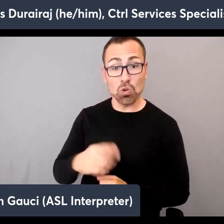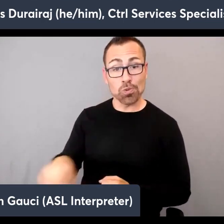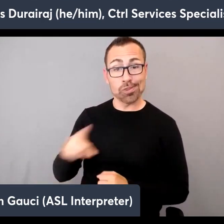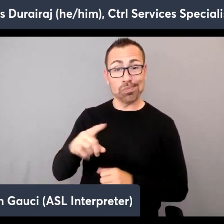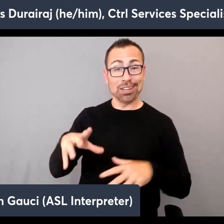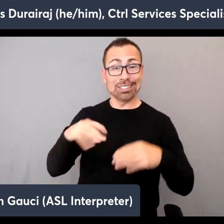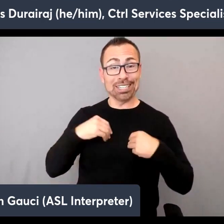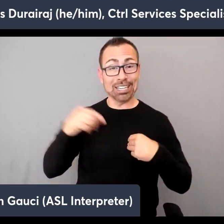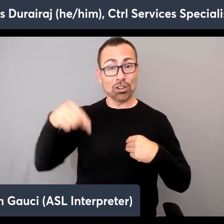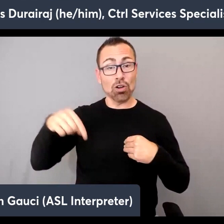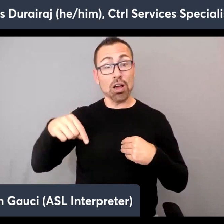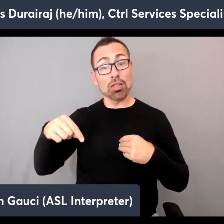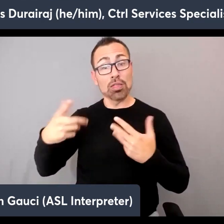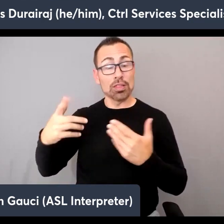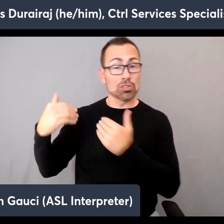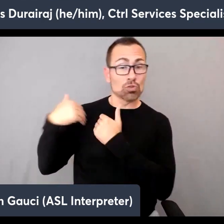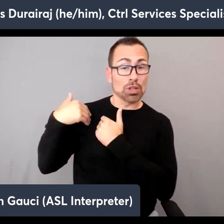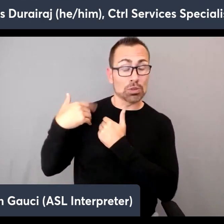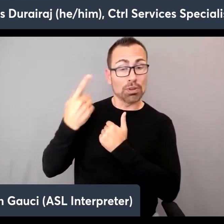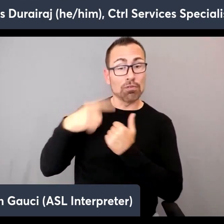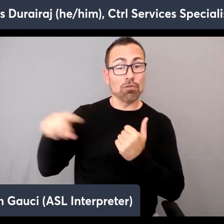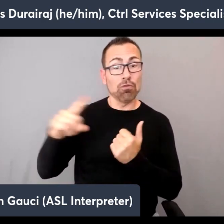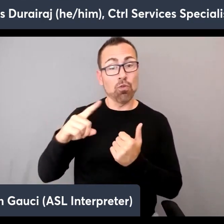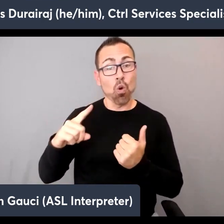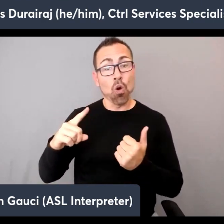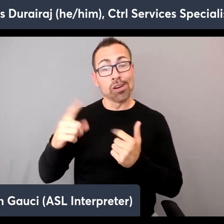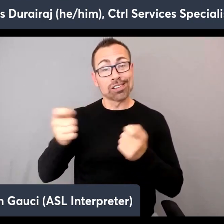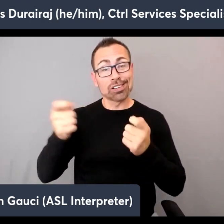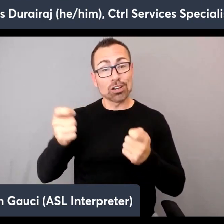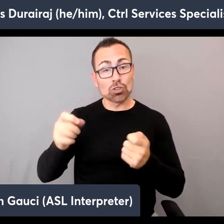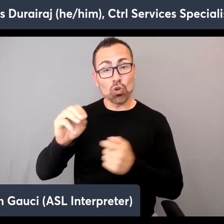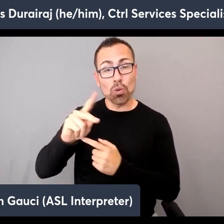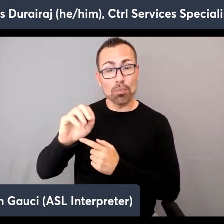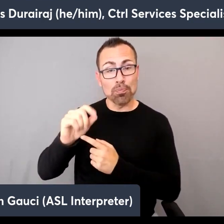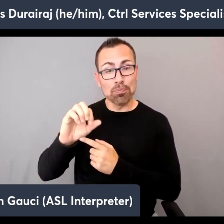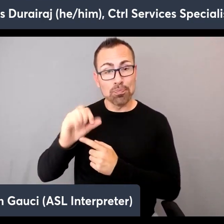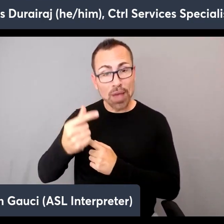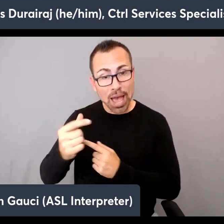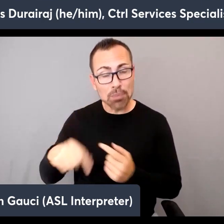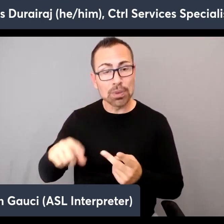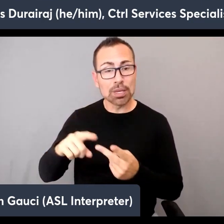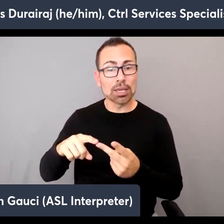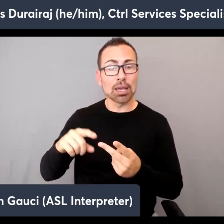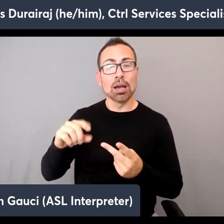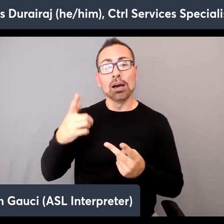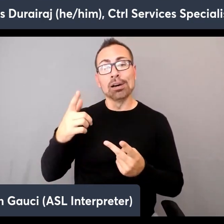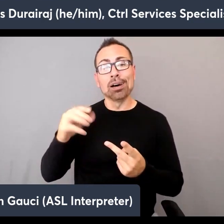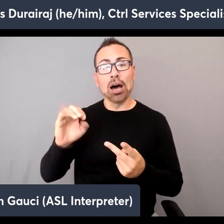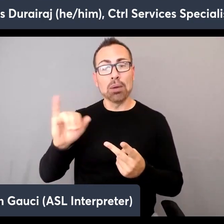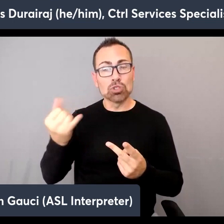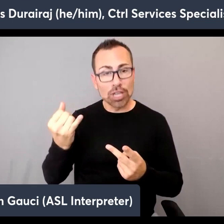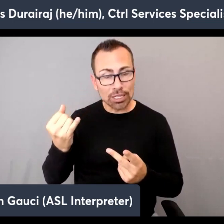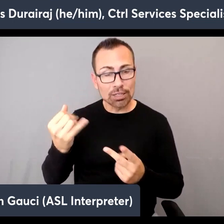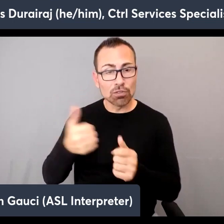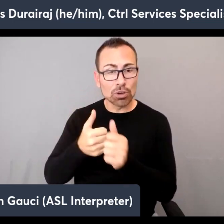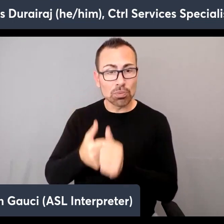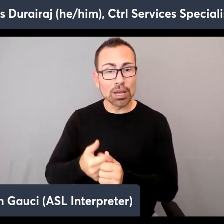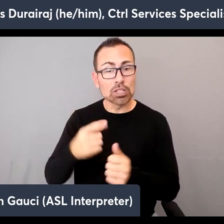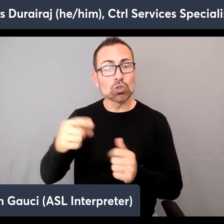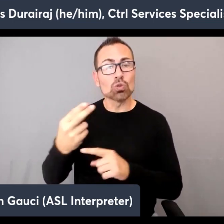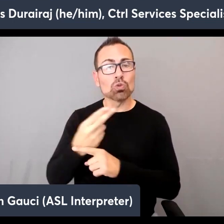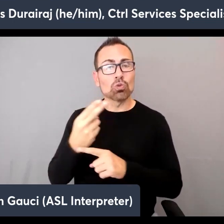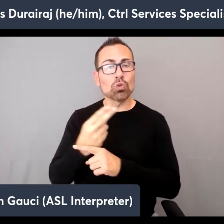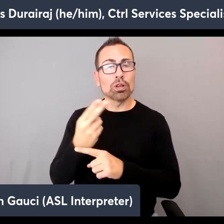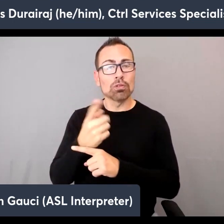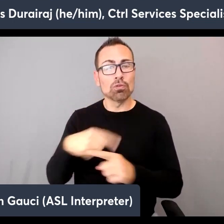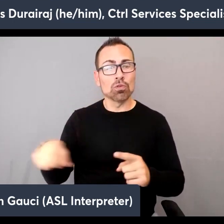doing this control mapping to these control objectives, mapping to compliance frameworks, we have reduced the time that customers take